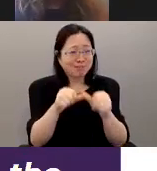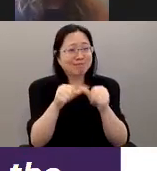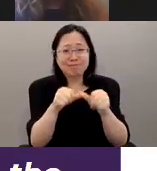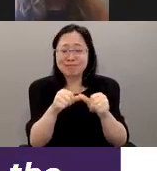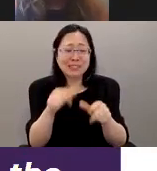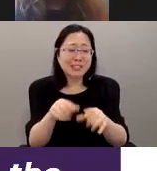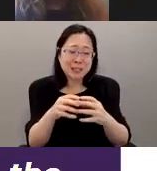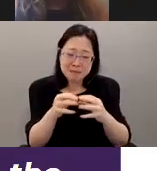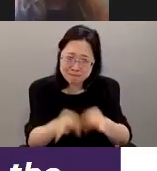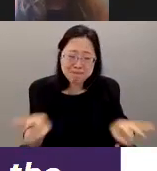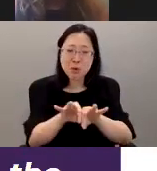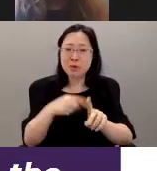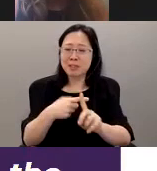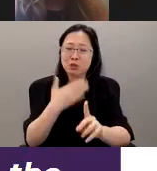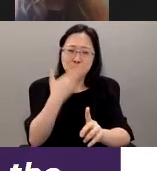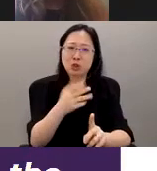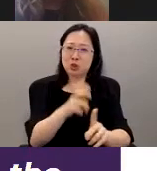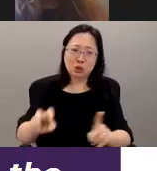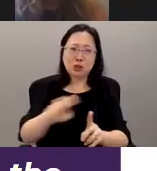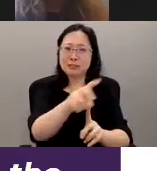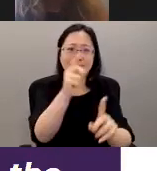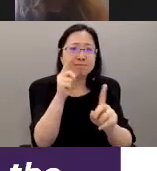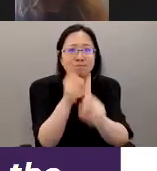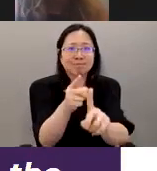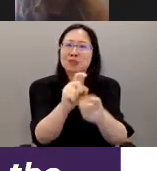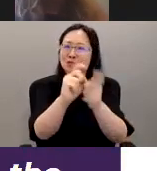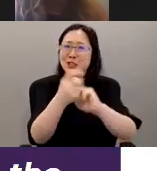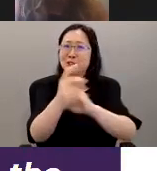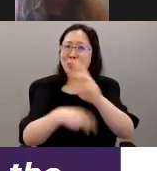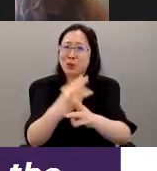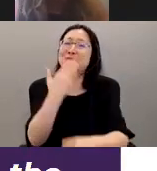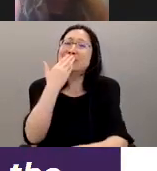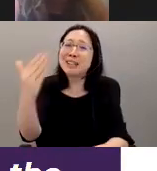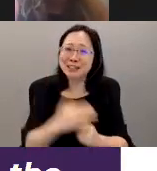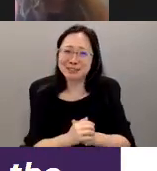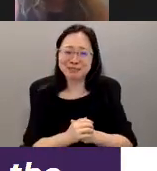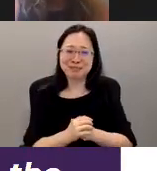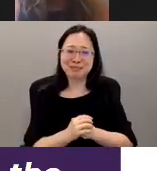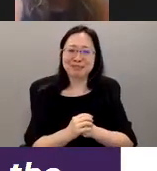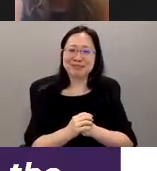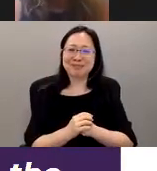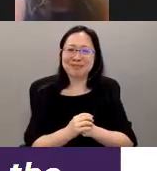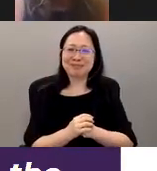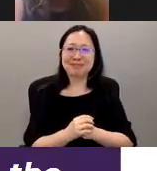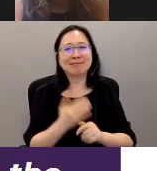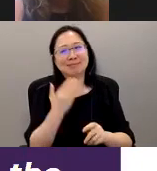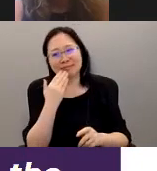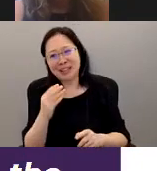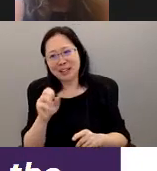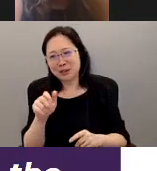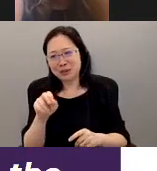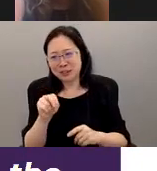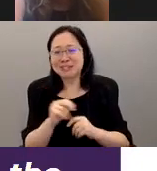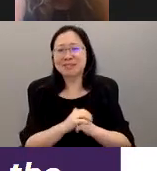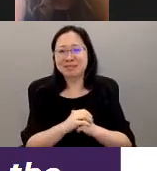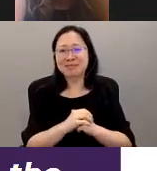very powerful and great journey to make the world a better place. Thank you very much. Thank you so much, Susan. And from the bottom of